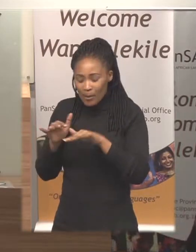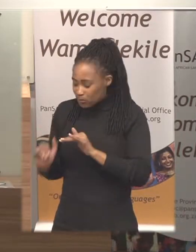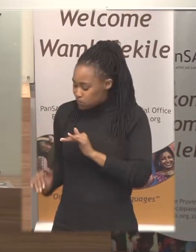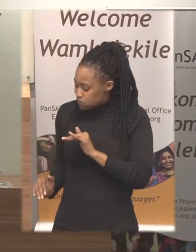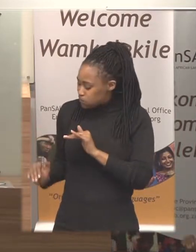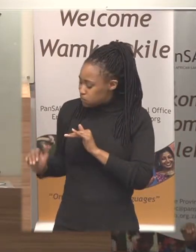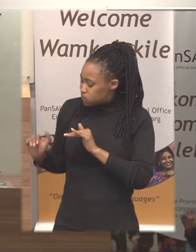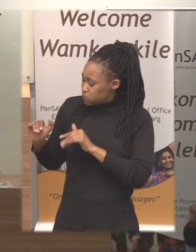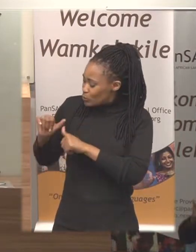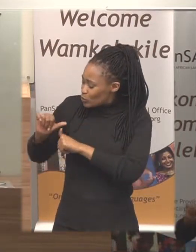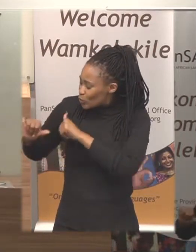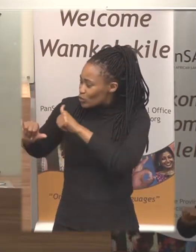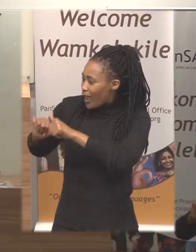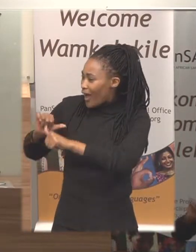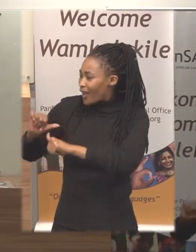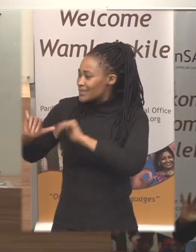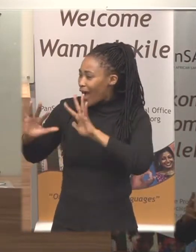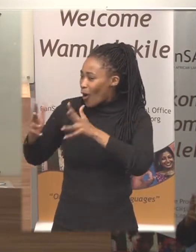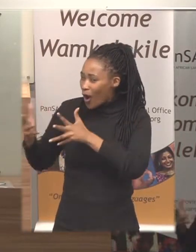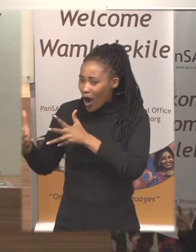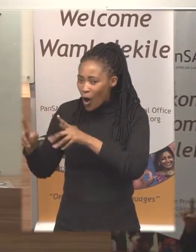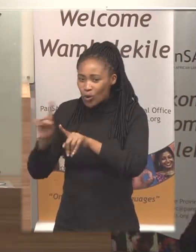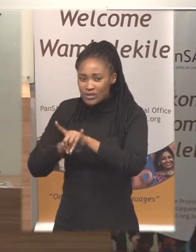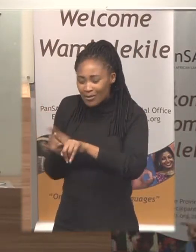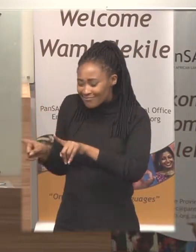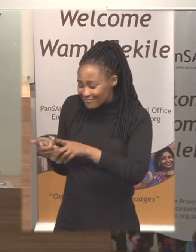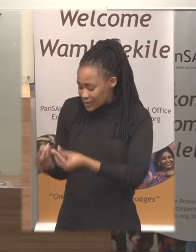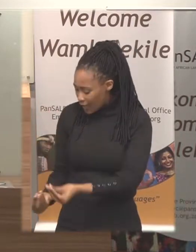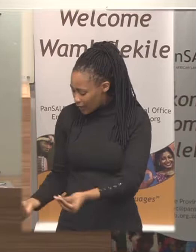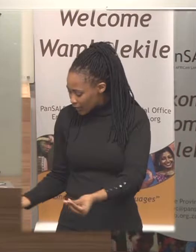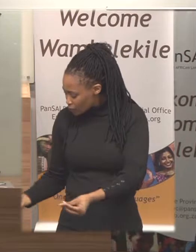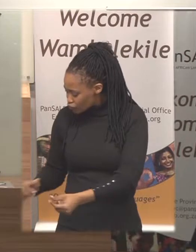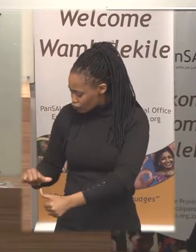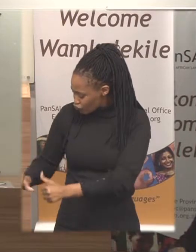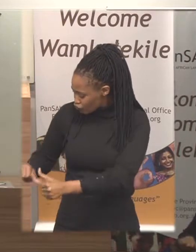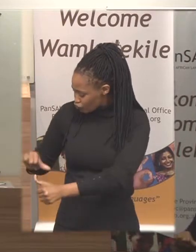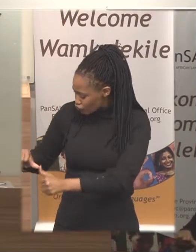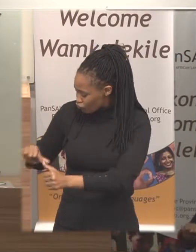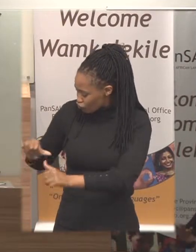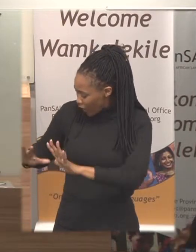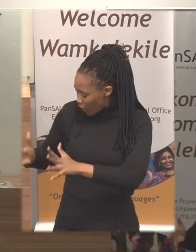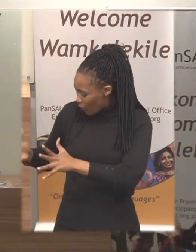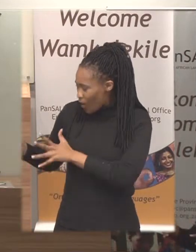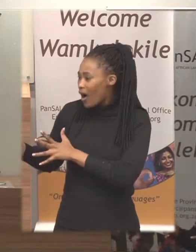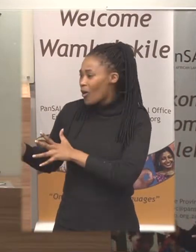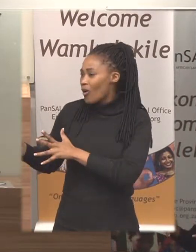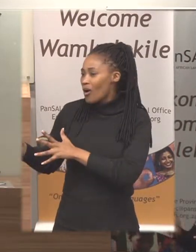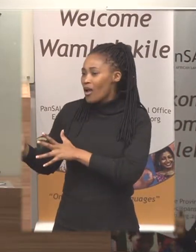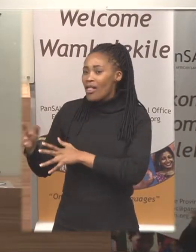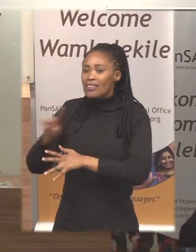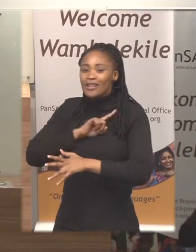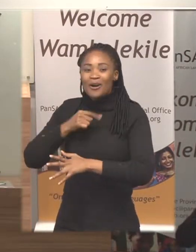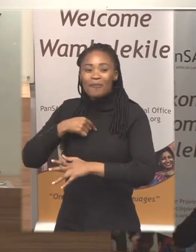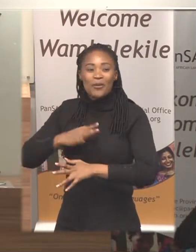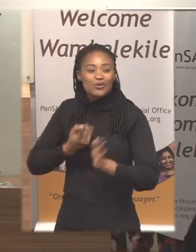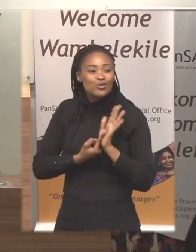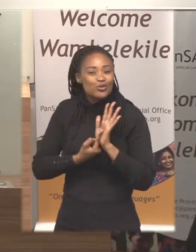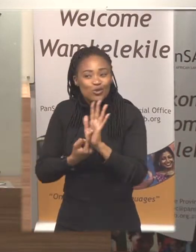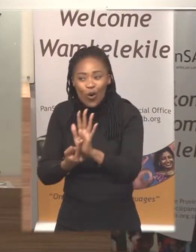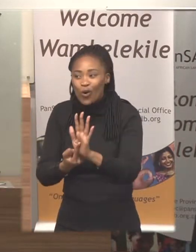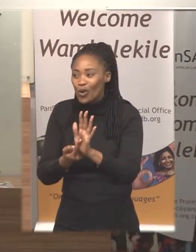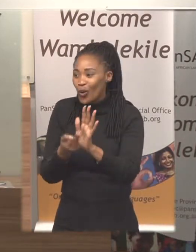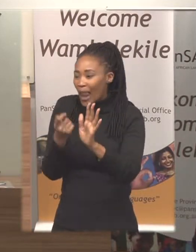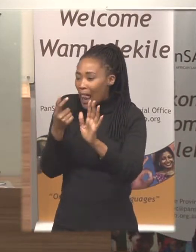into as young children. So that's my argument for why I hope you'll bear with me that I do show you a little bit